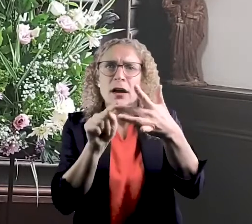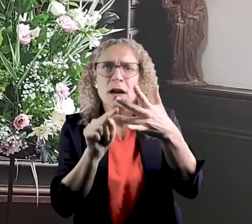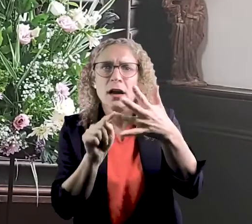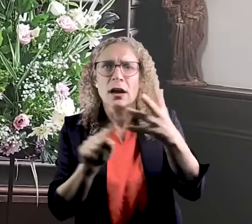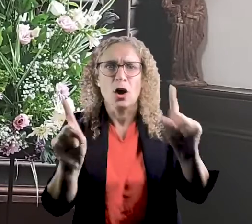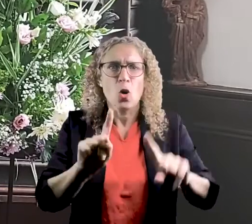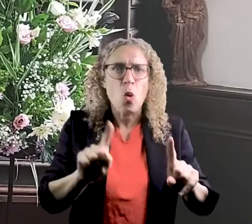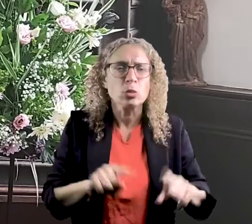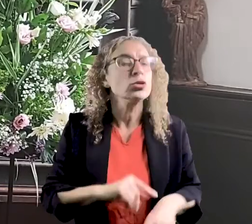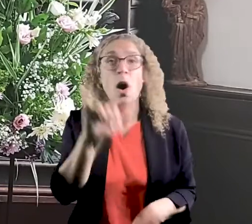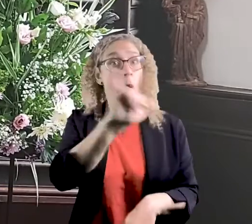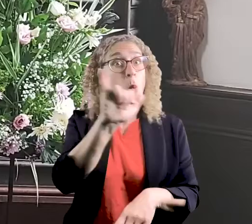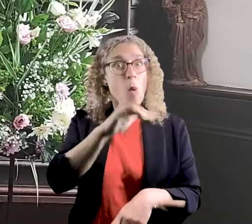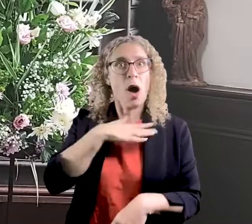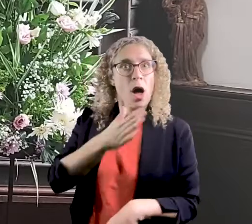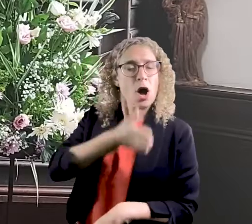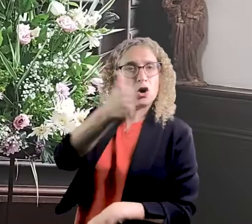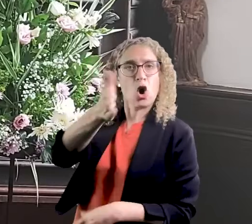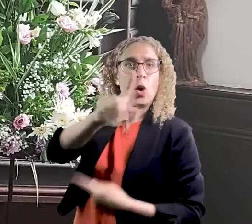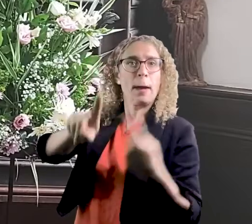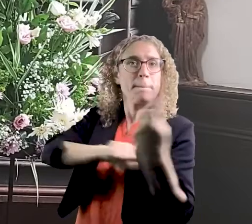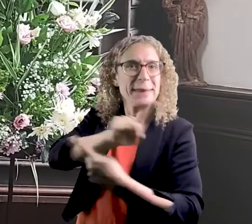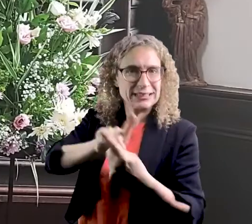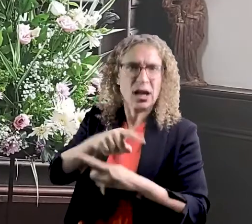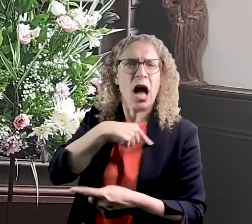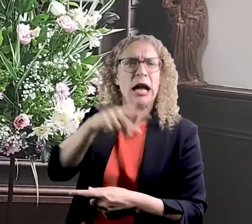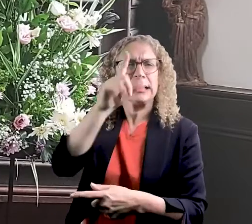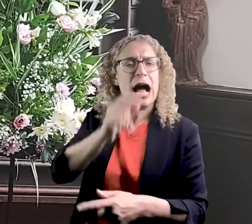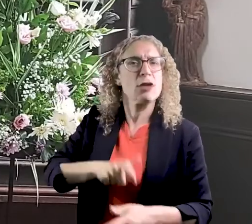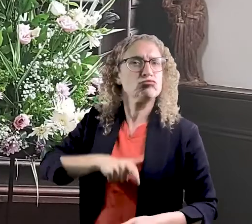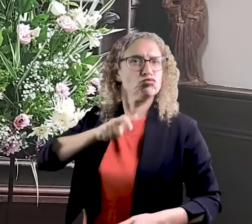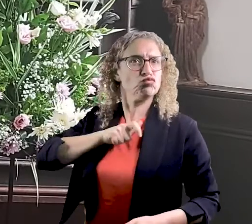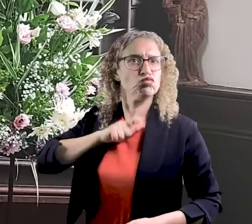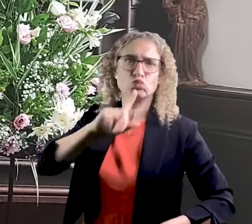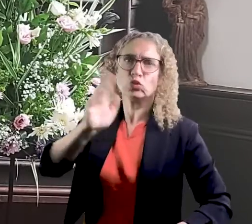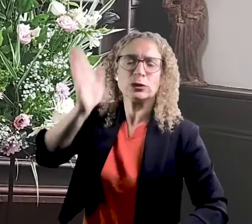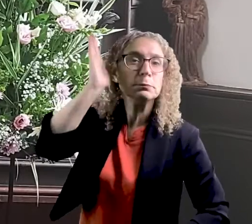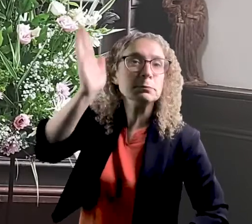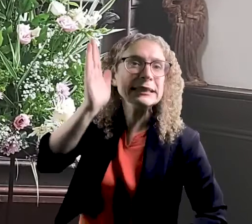to speak at a meeting or lead a Bible study group meaningfully.